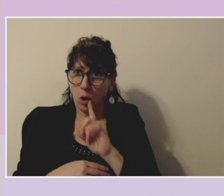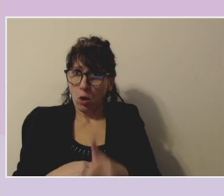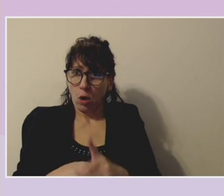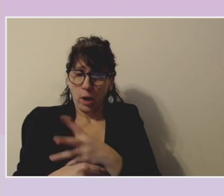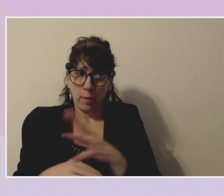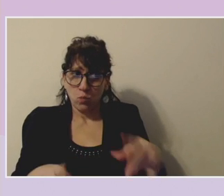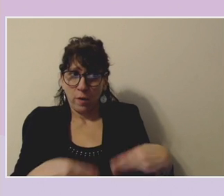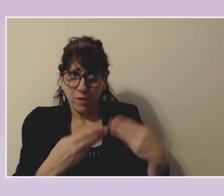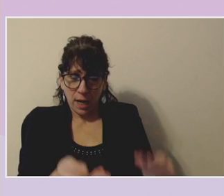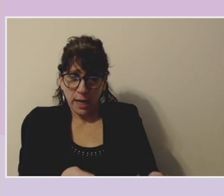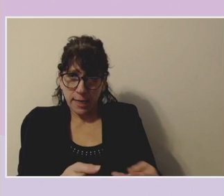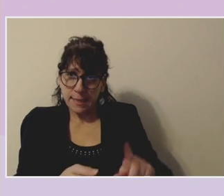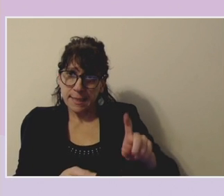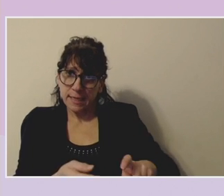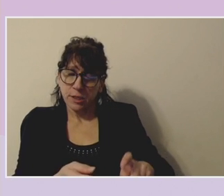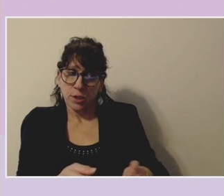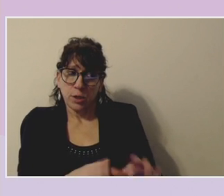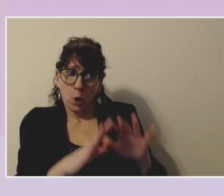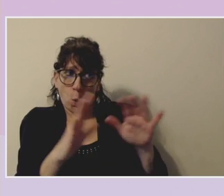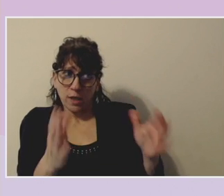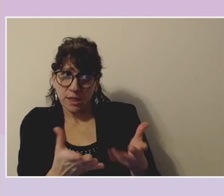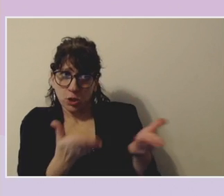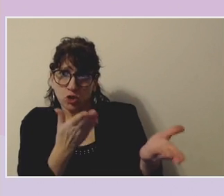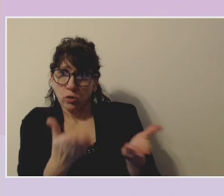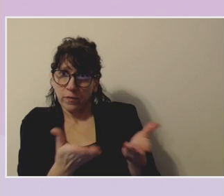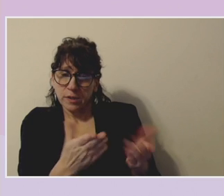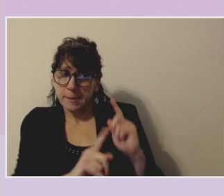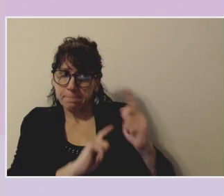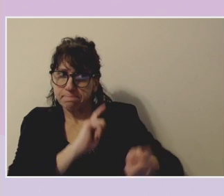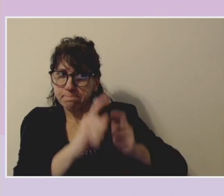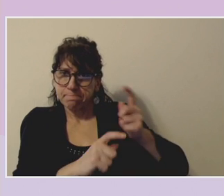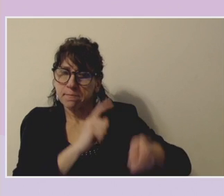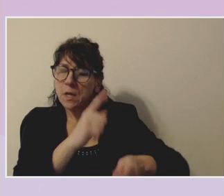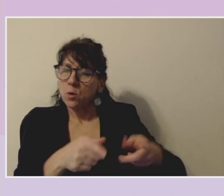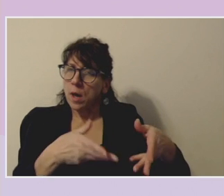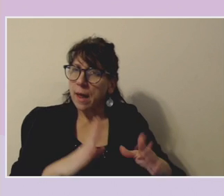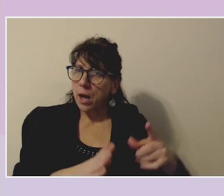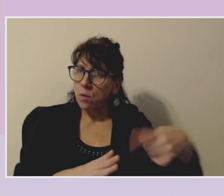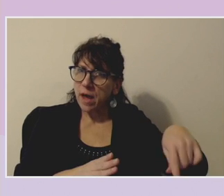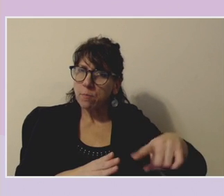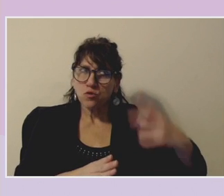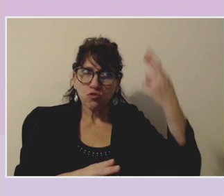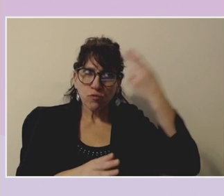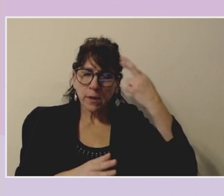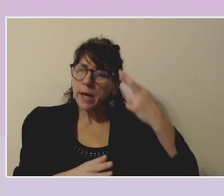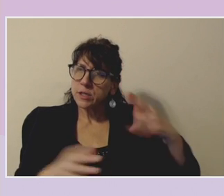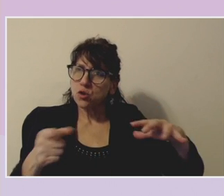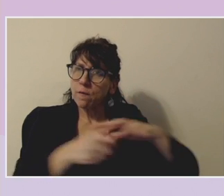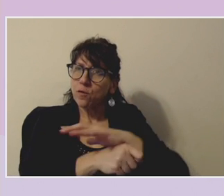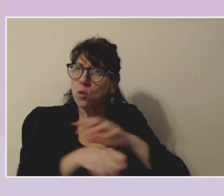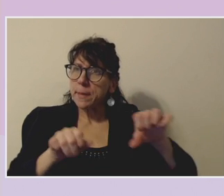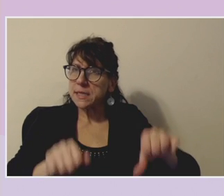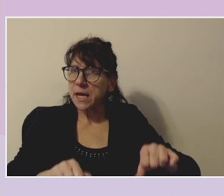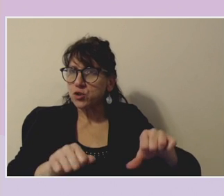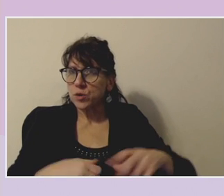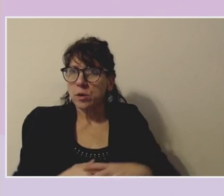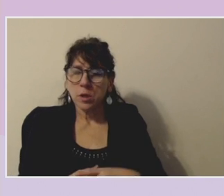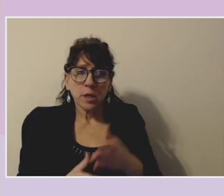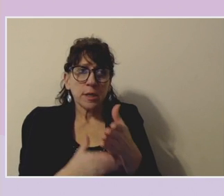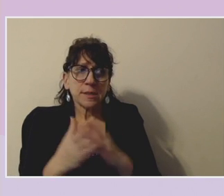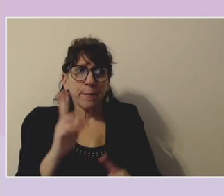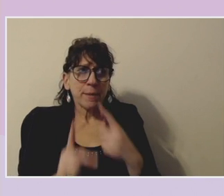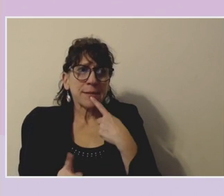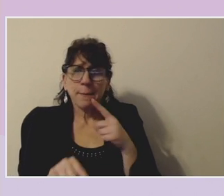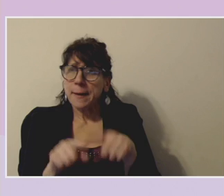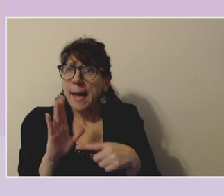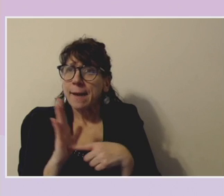necessary and holistic services that can enable them to realize their full potential. Some people say we can't afford